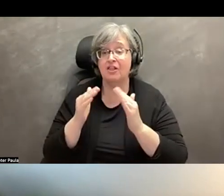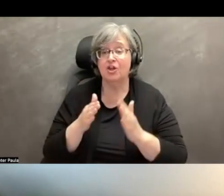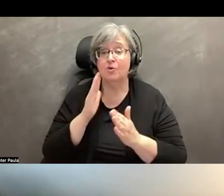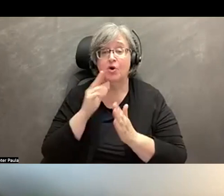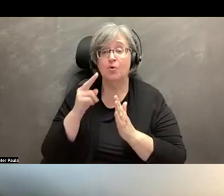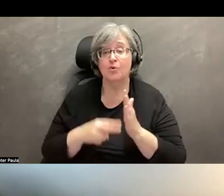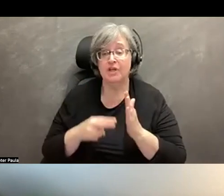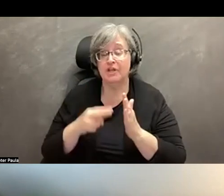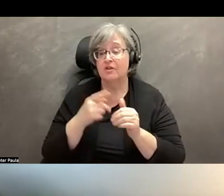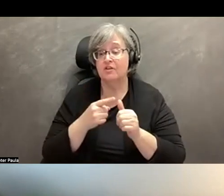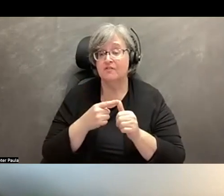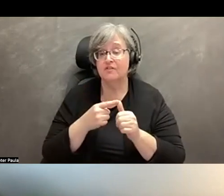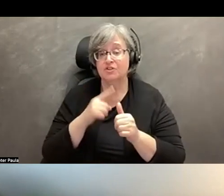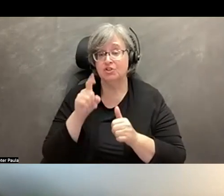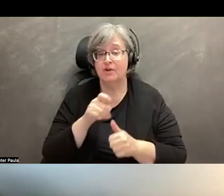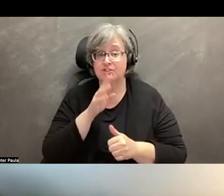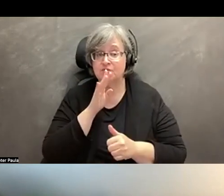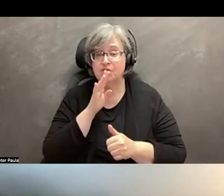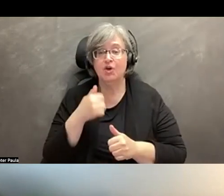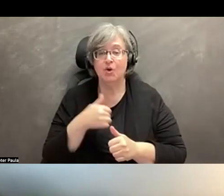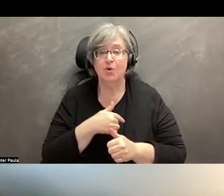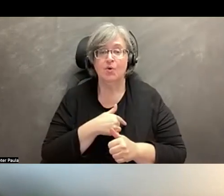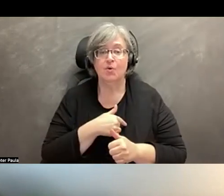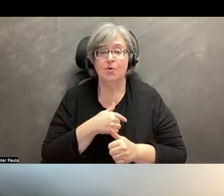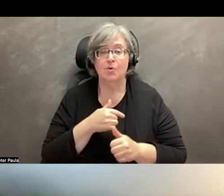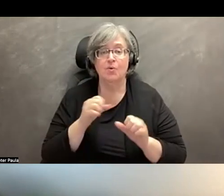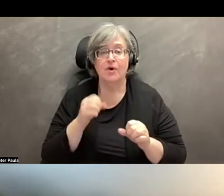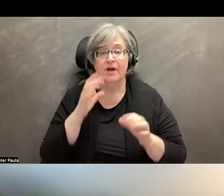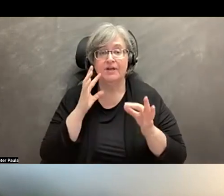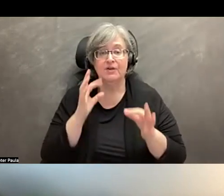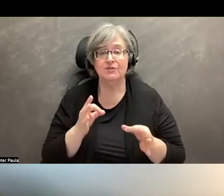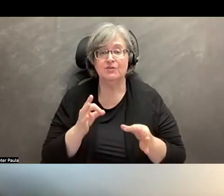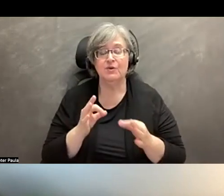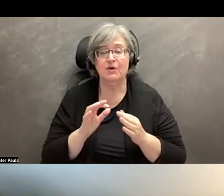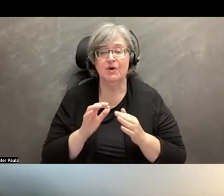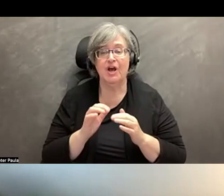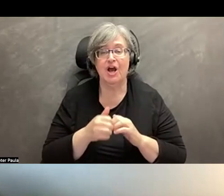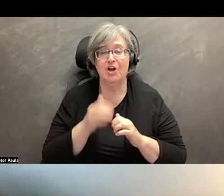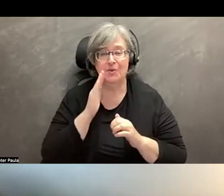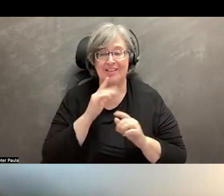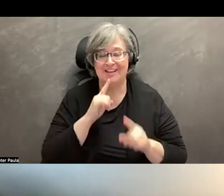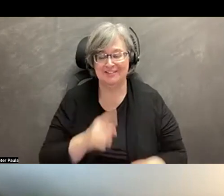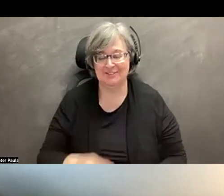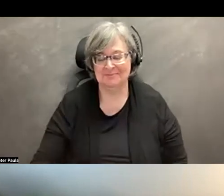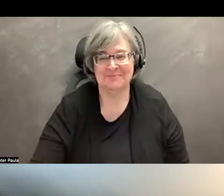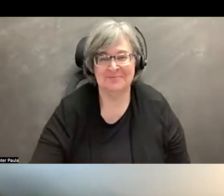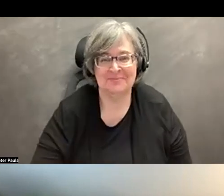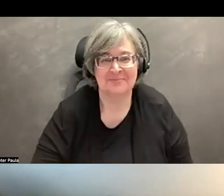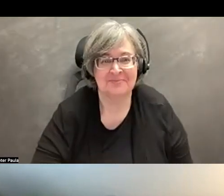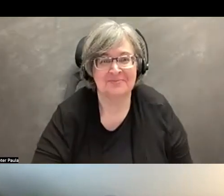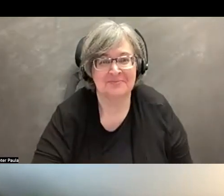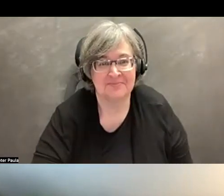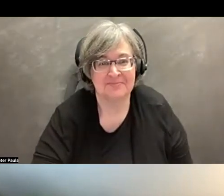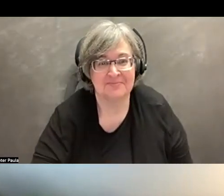first questions to us, and we can decide how it will be answered.